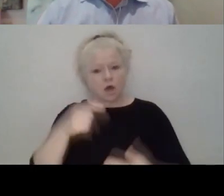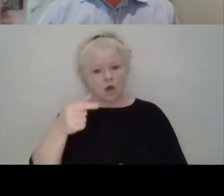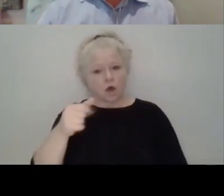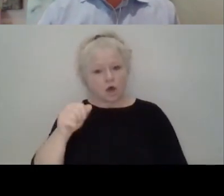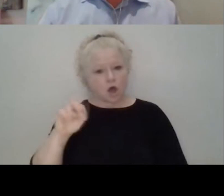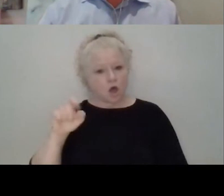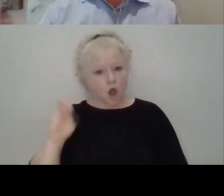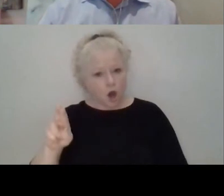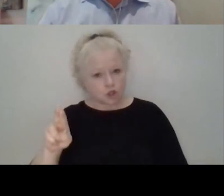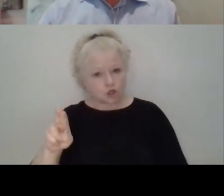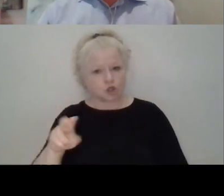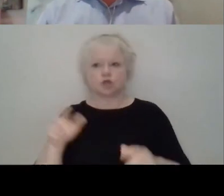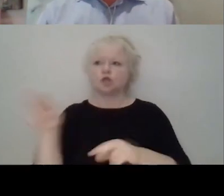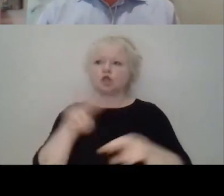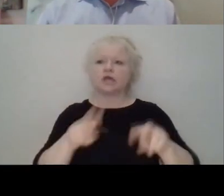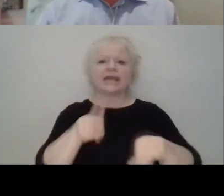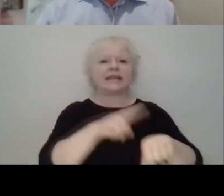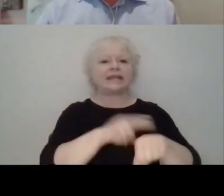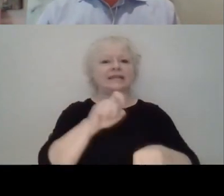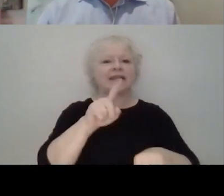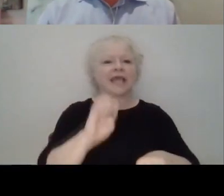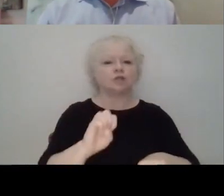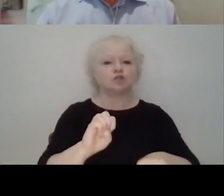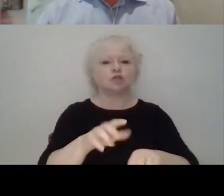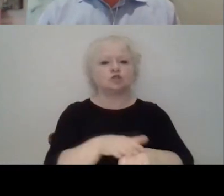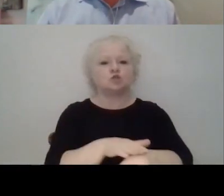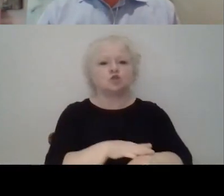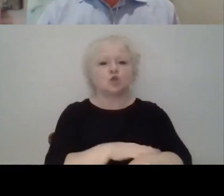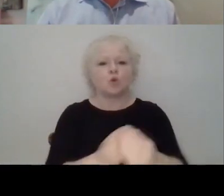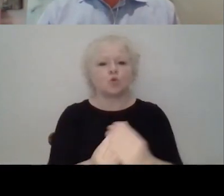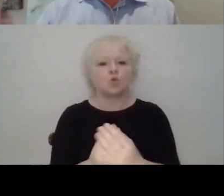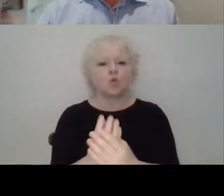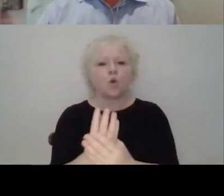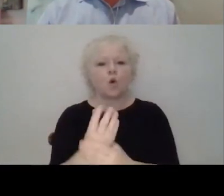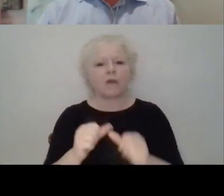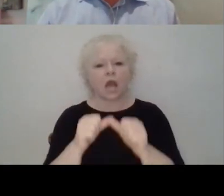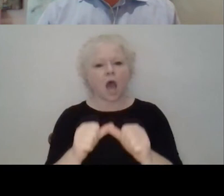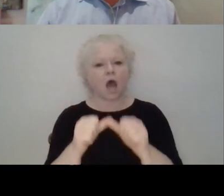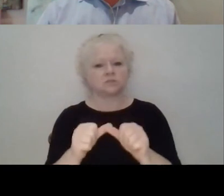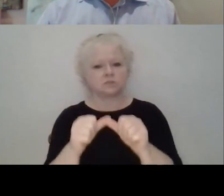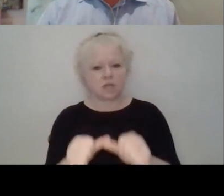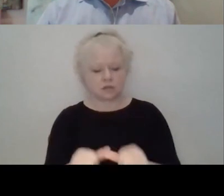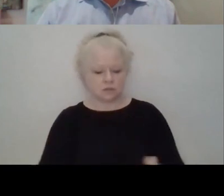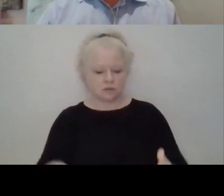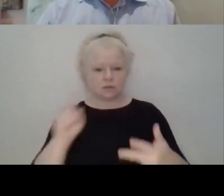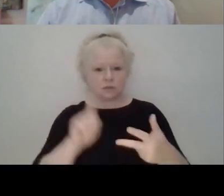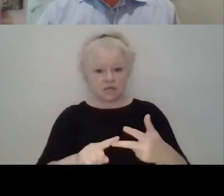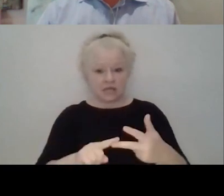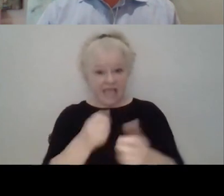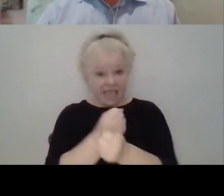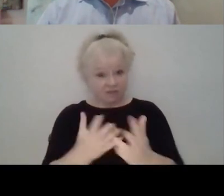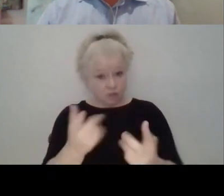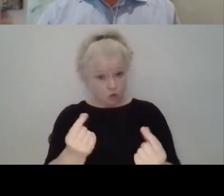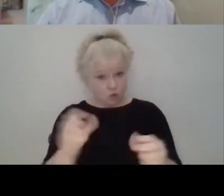You can beat nature, and nature works slowly for great, outcomes. And then the last one is everything you do in life,